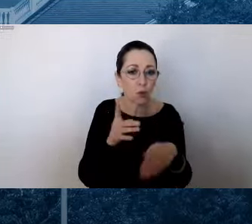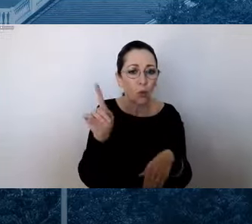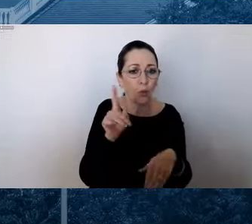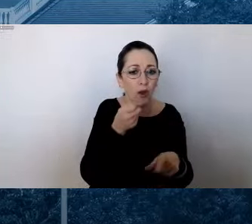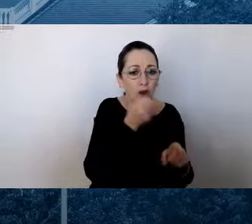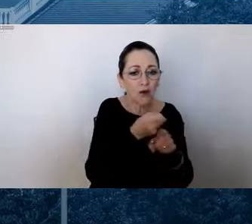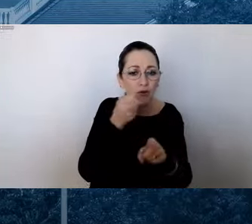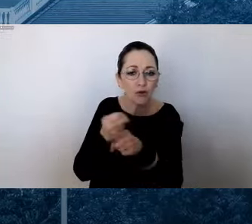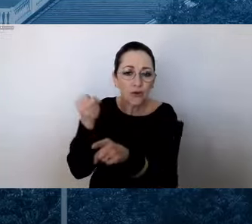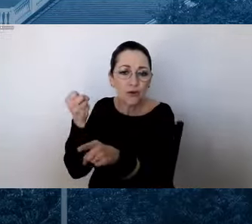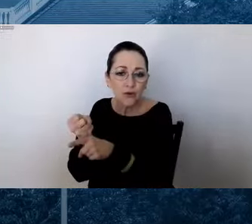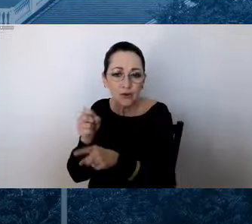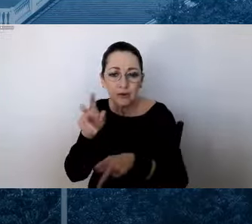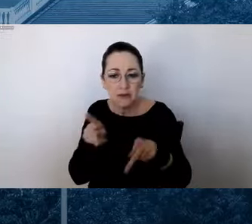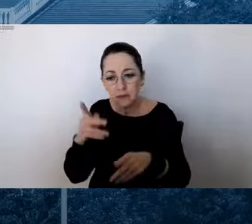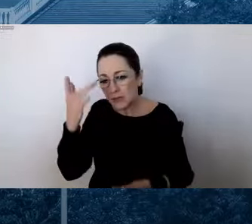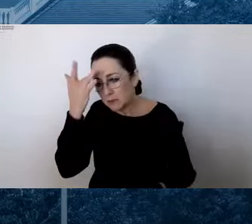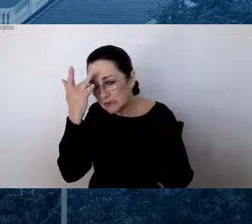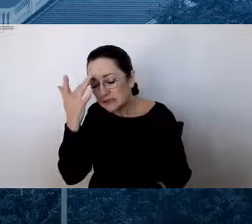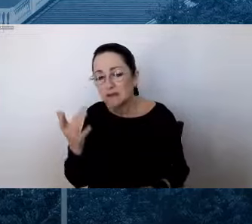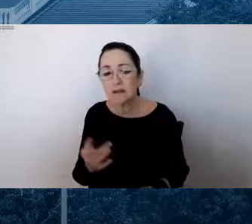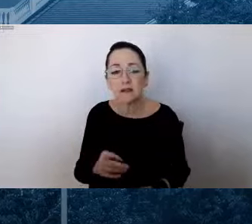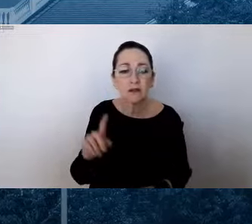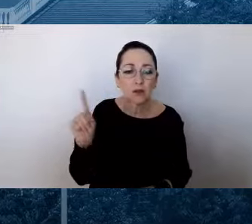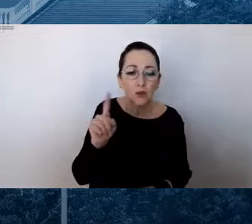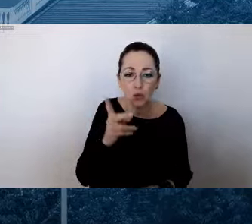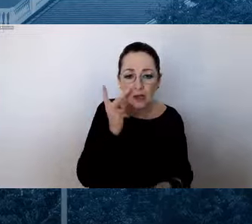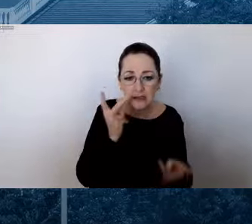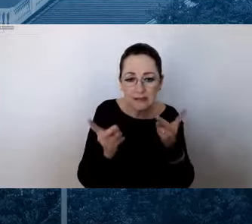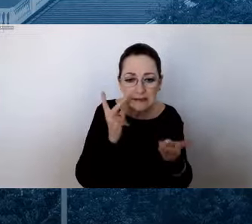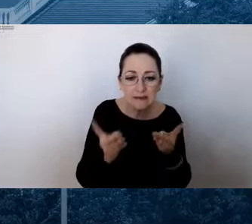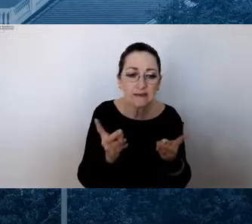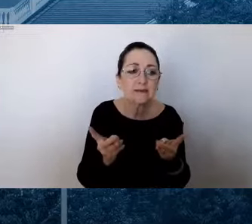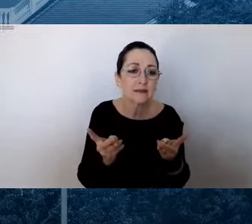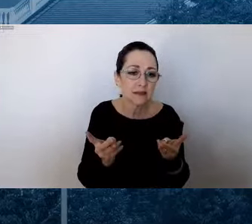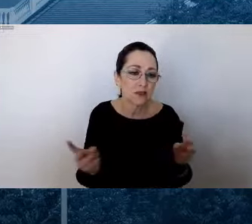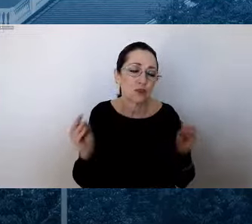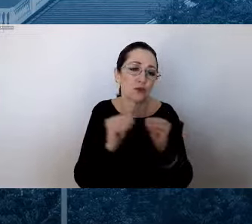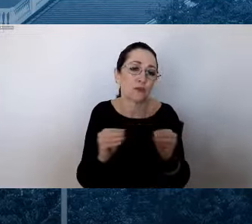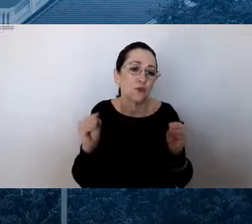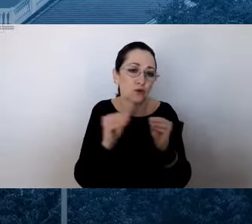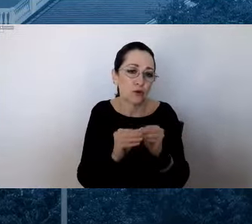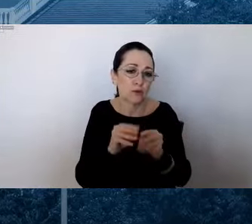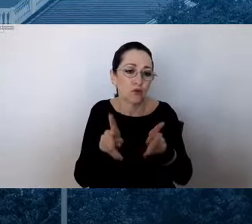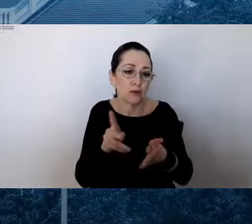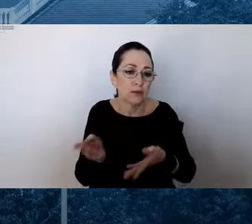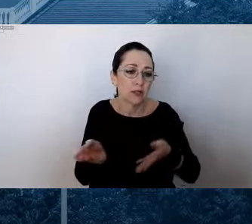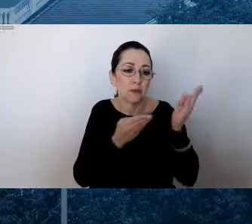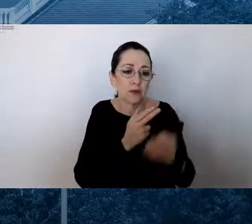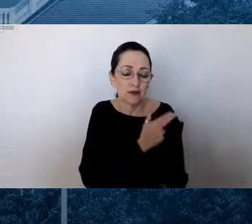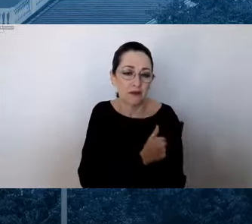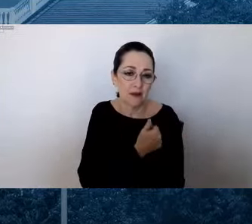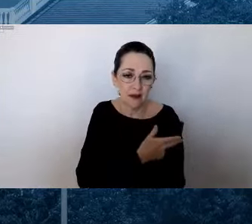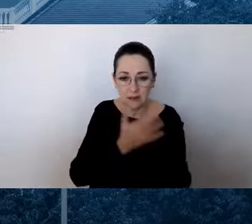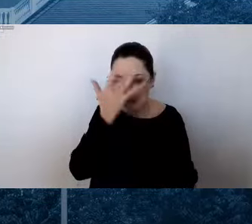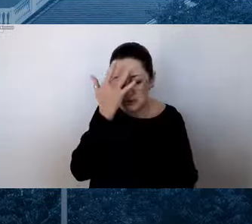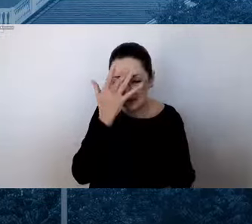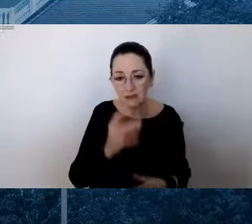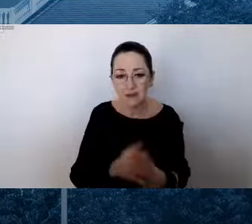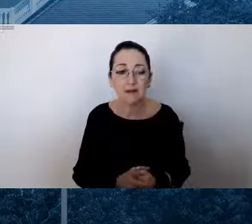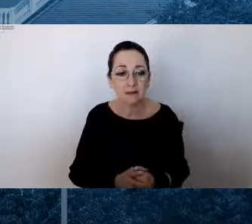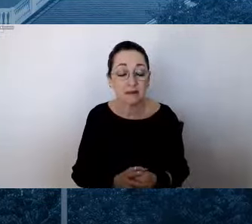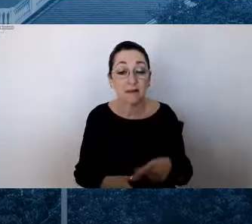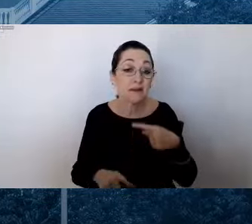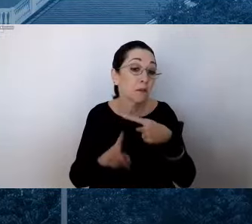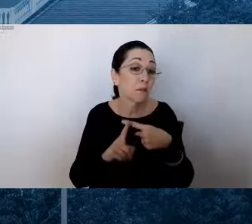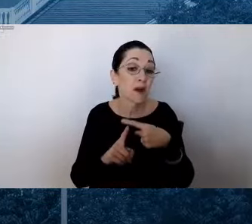the number of new cases are, where the hospitalization rates are. One of the really good things, one of the